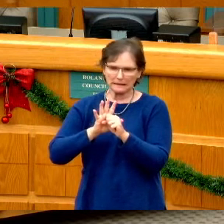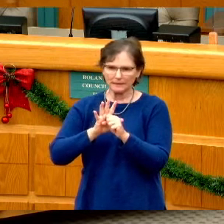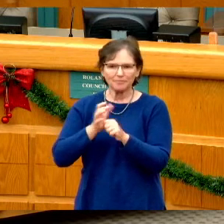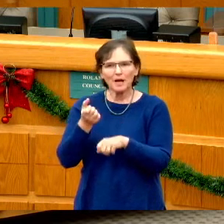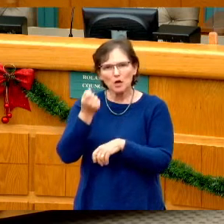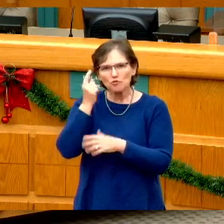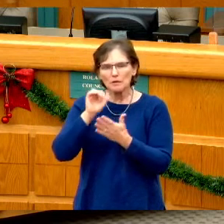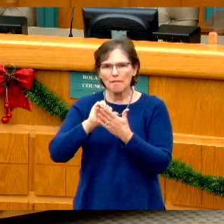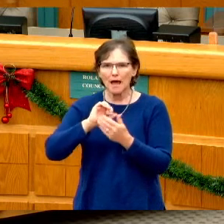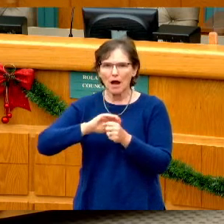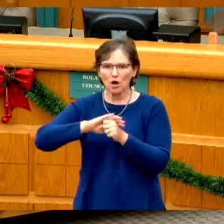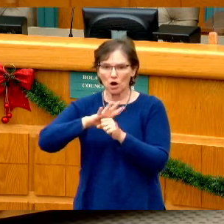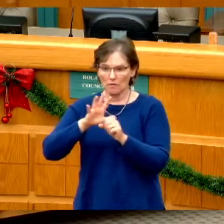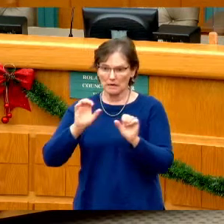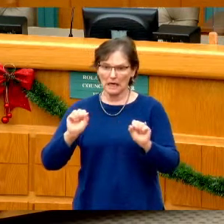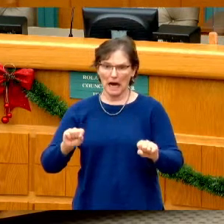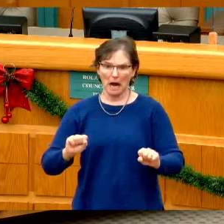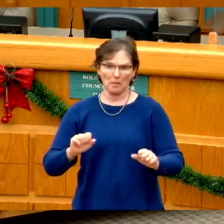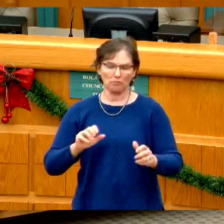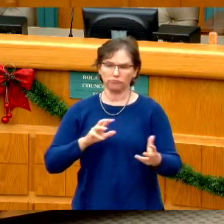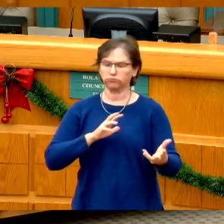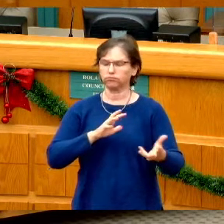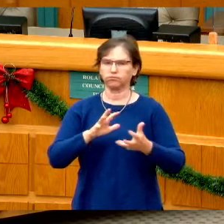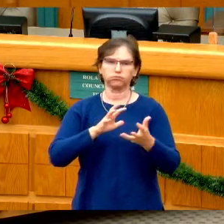devastating. We do